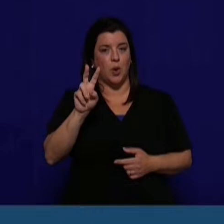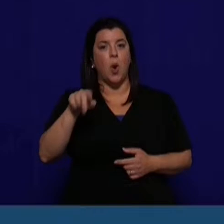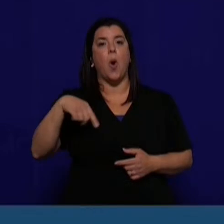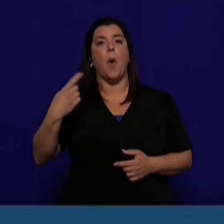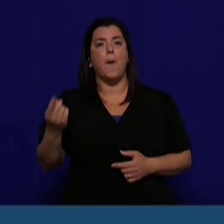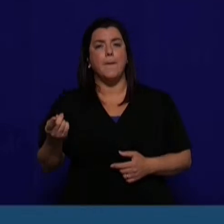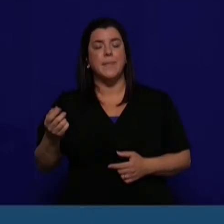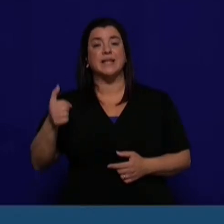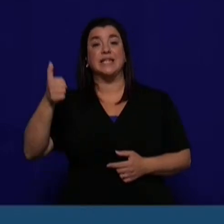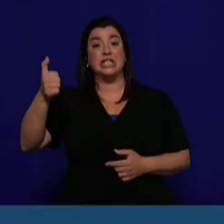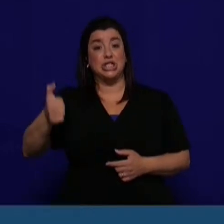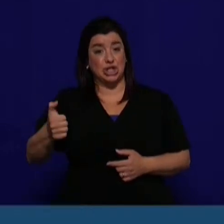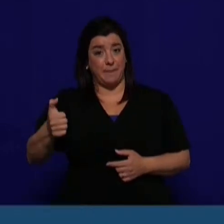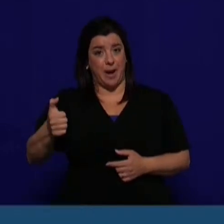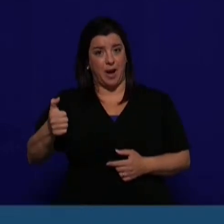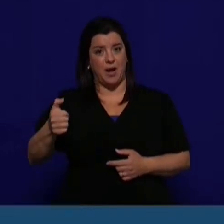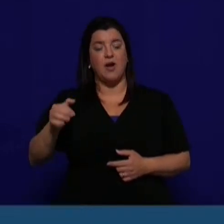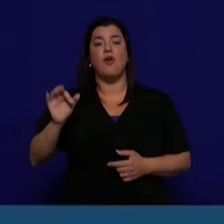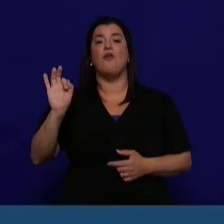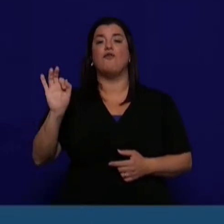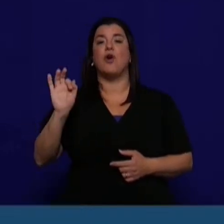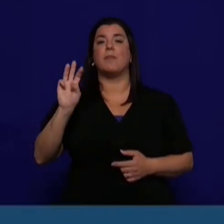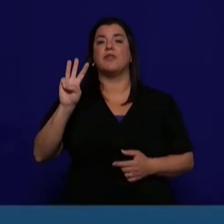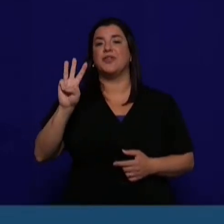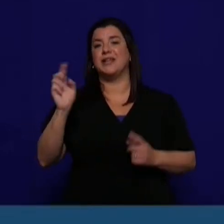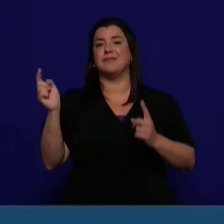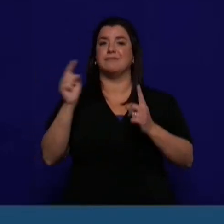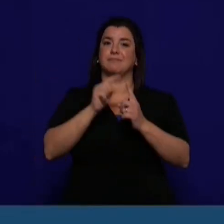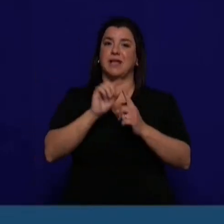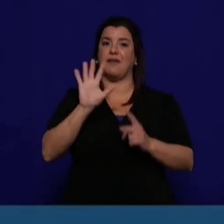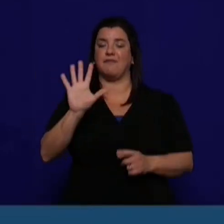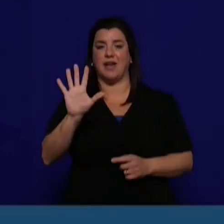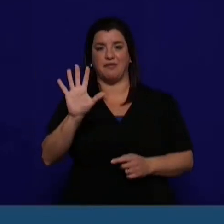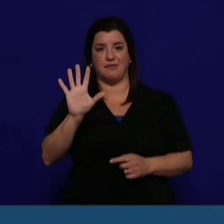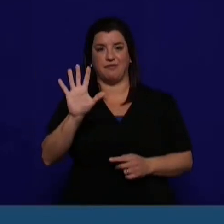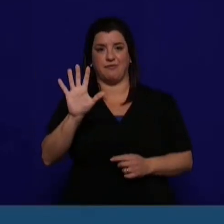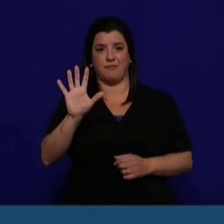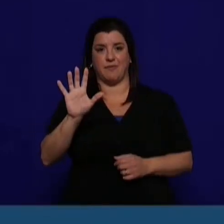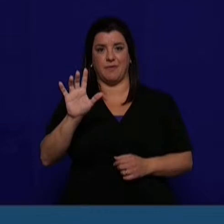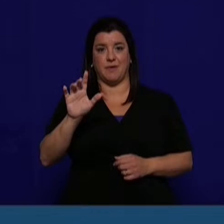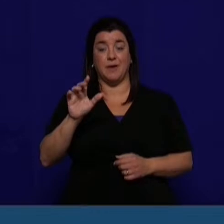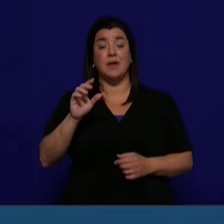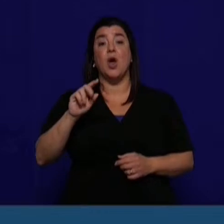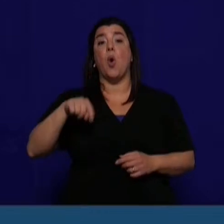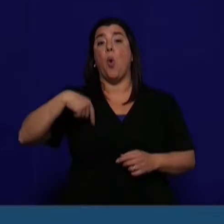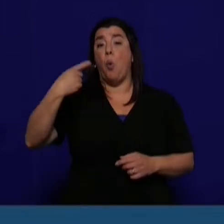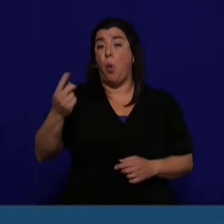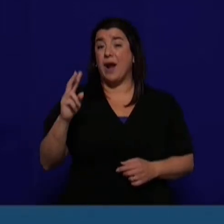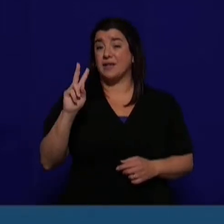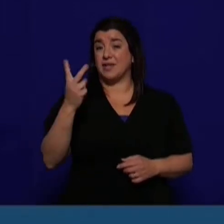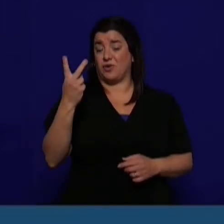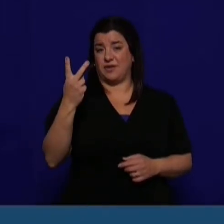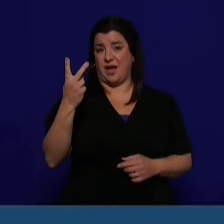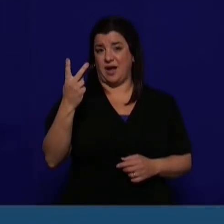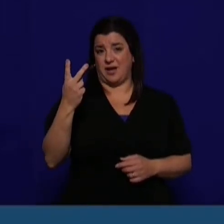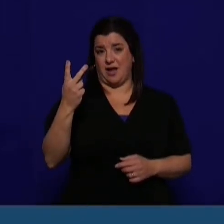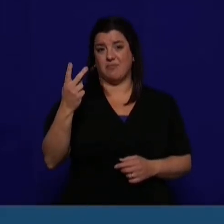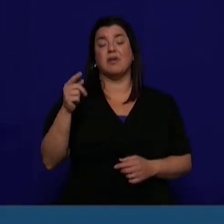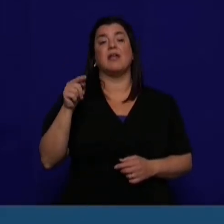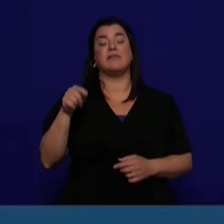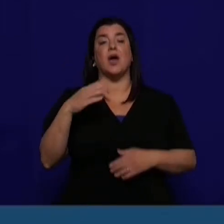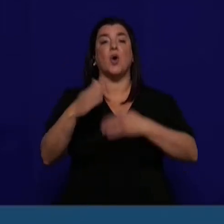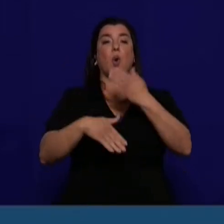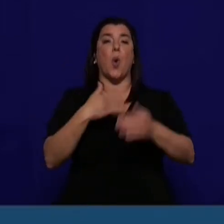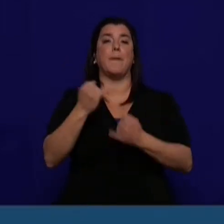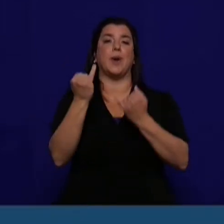U il-post-secondary jibqgħu ħadnu dawk il-metodi li ħadmu tajjeb ħafna tal-online learning.